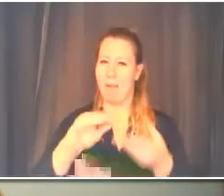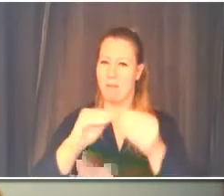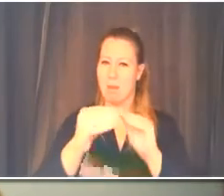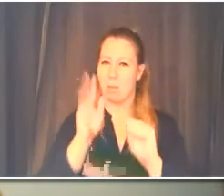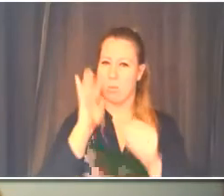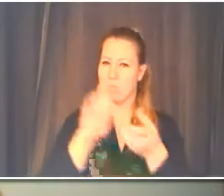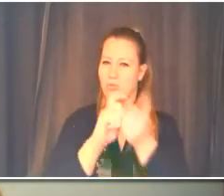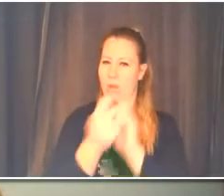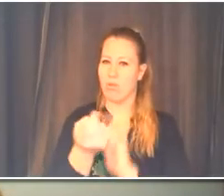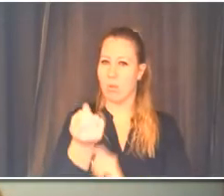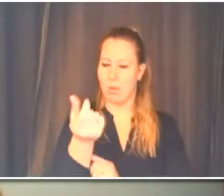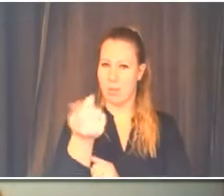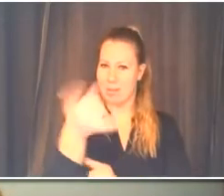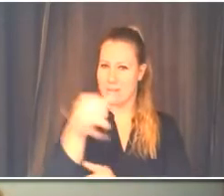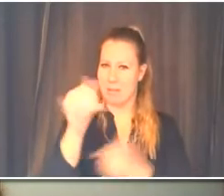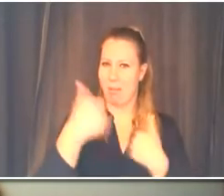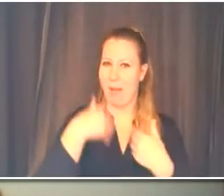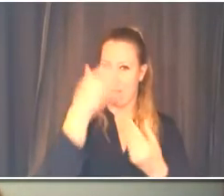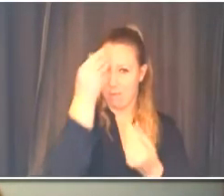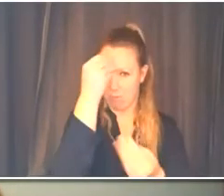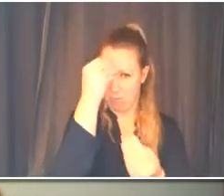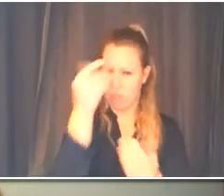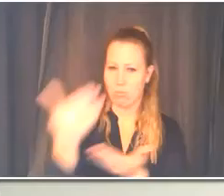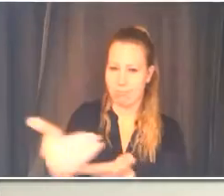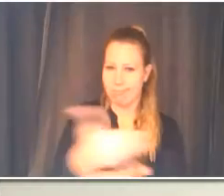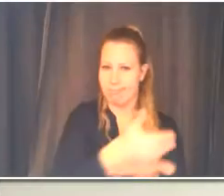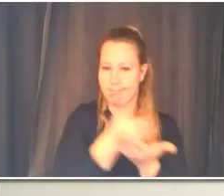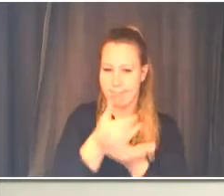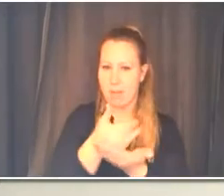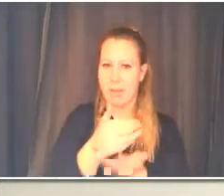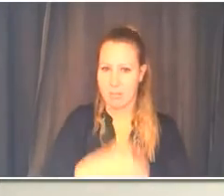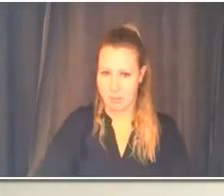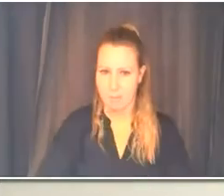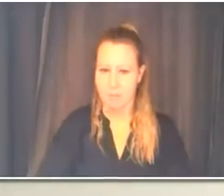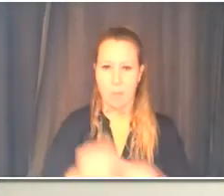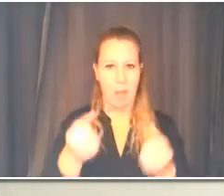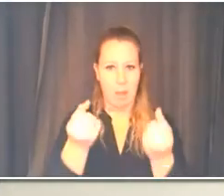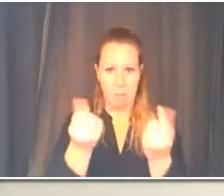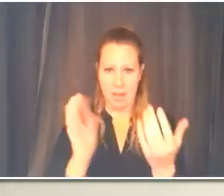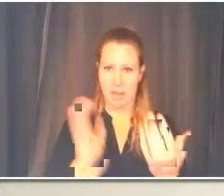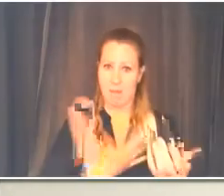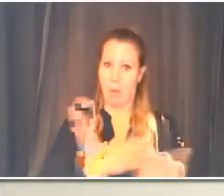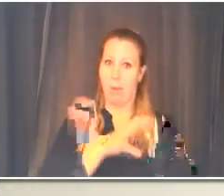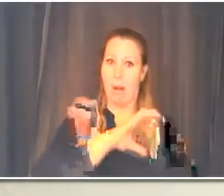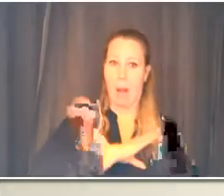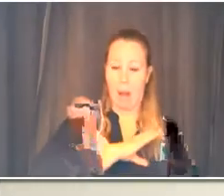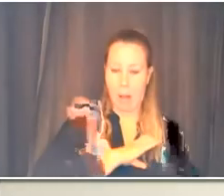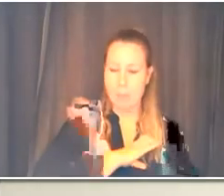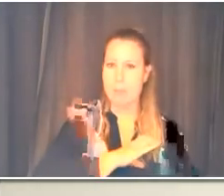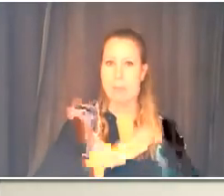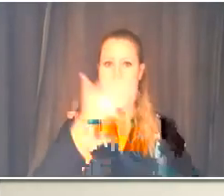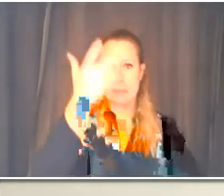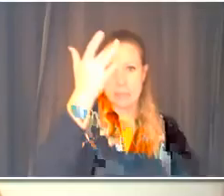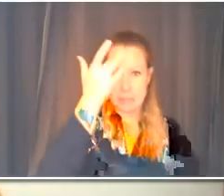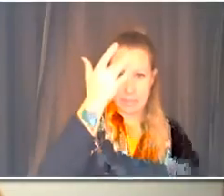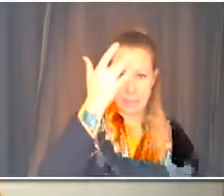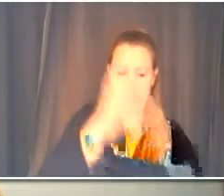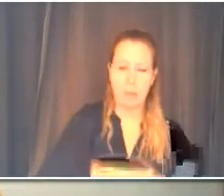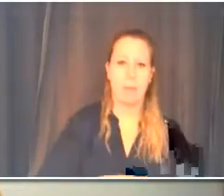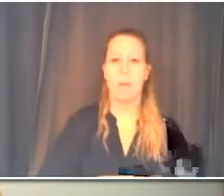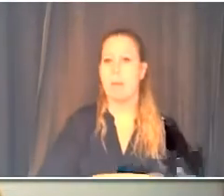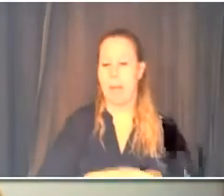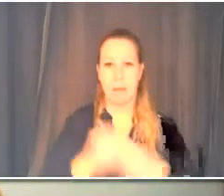up um so thank you deputy so how do you interpret those numbers when you look at that as someone who